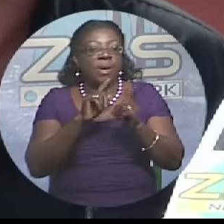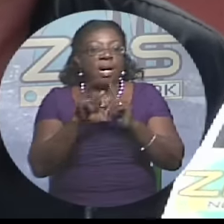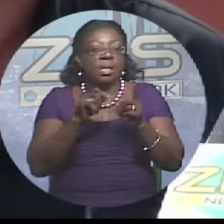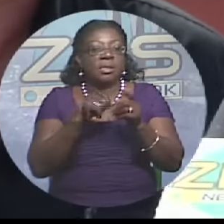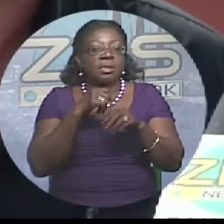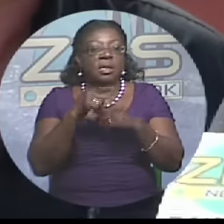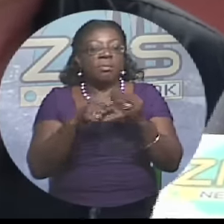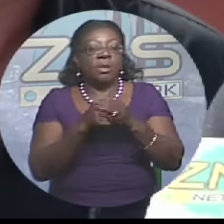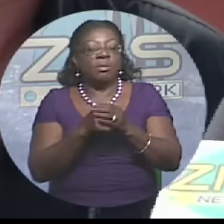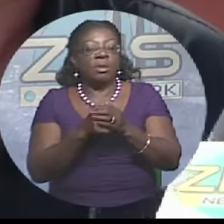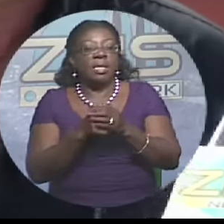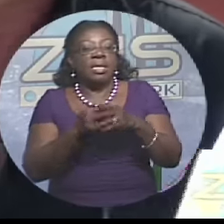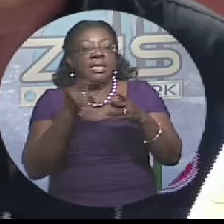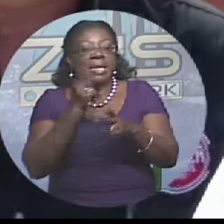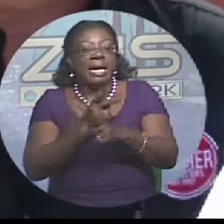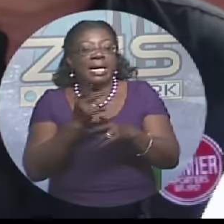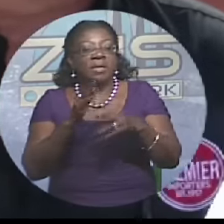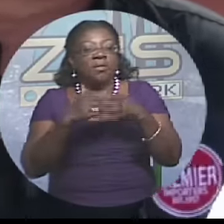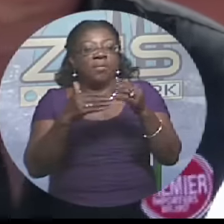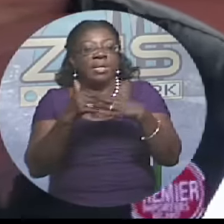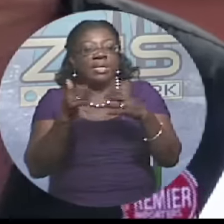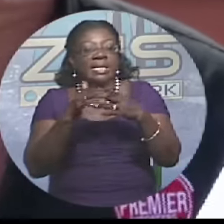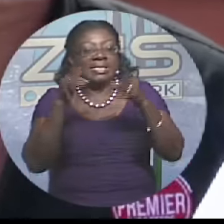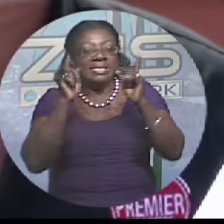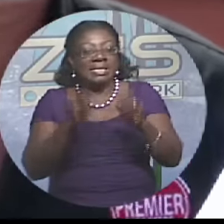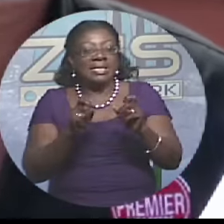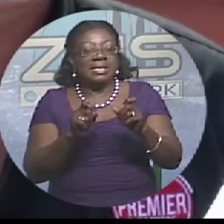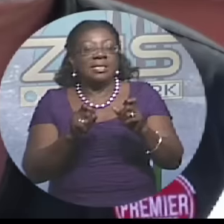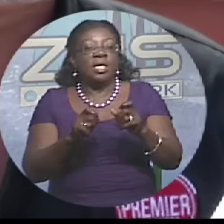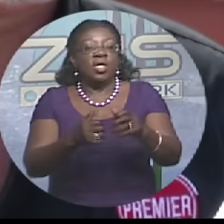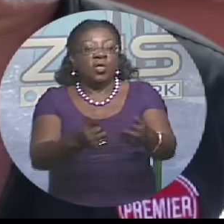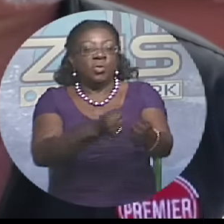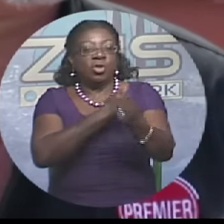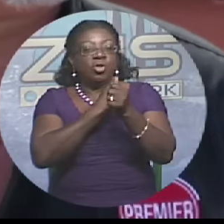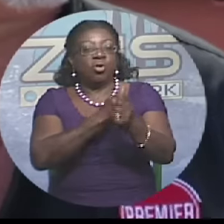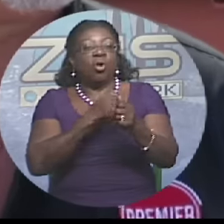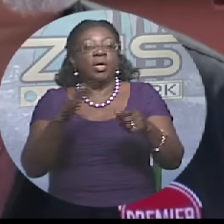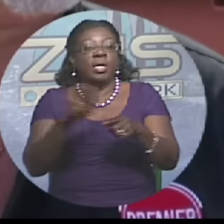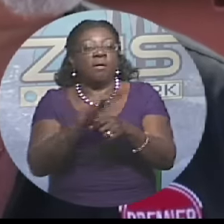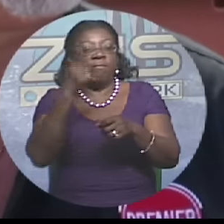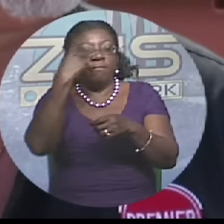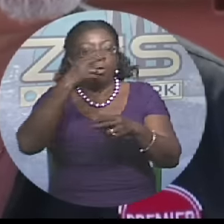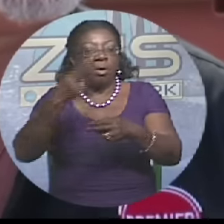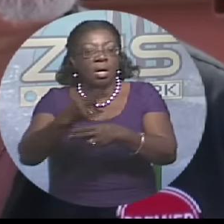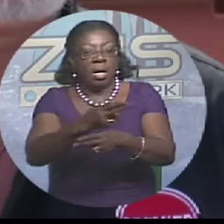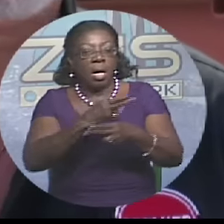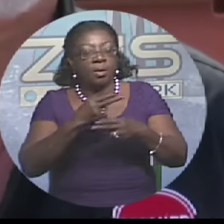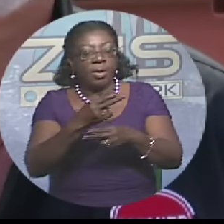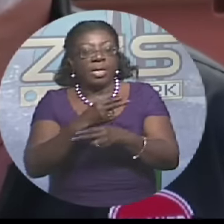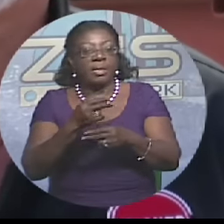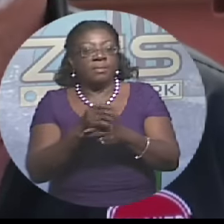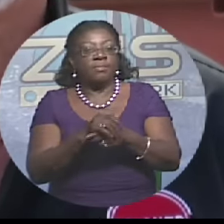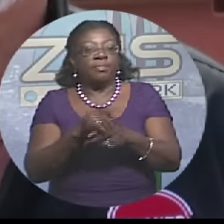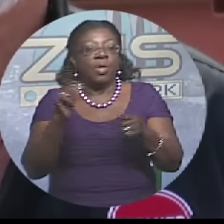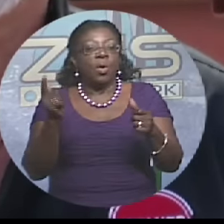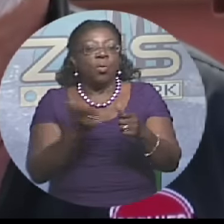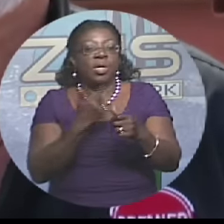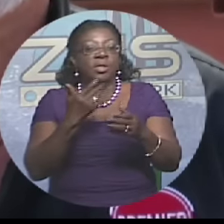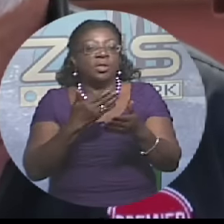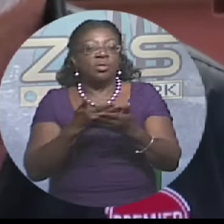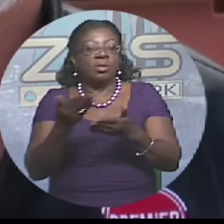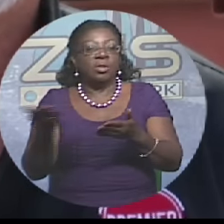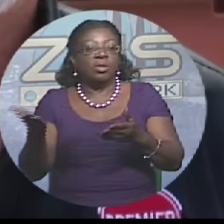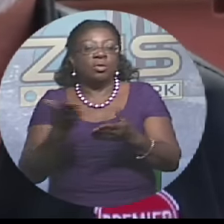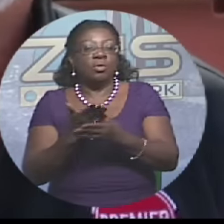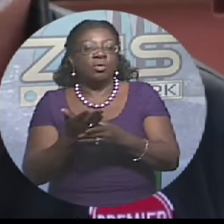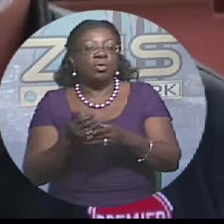lack of coordination. We have a system. The idea, if persons who are donating goods to a disaster area, once those goods go in through